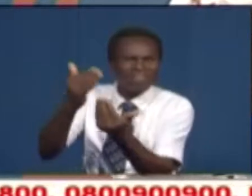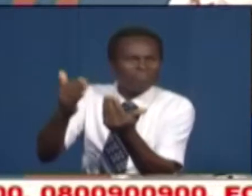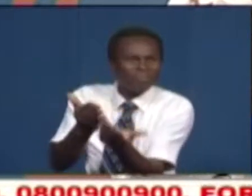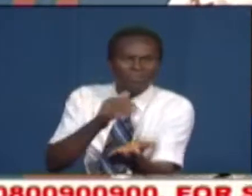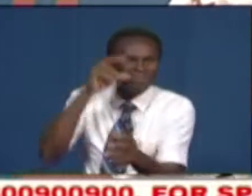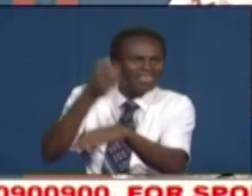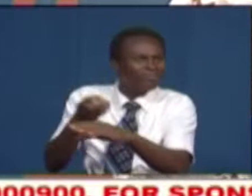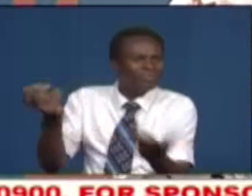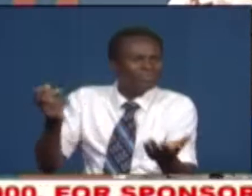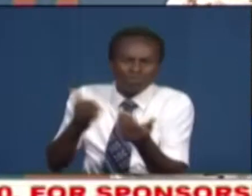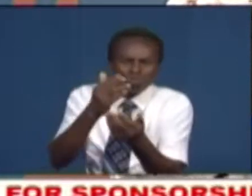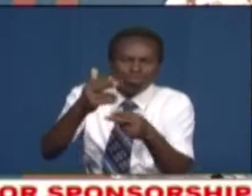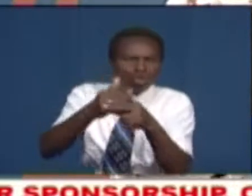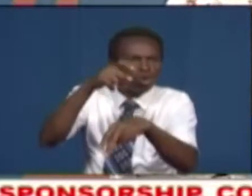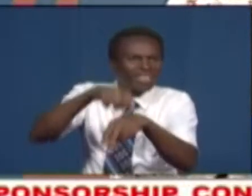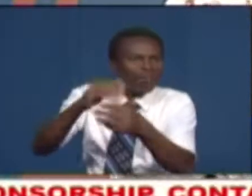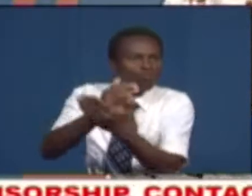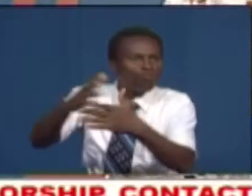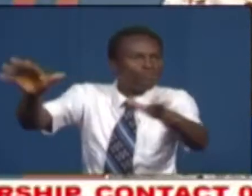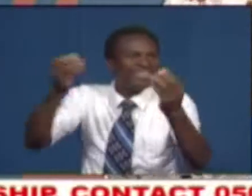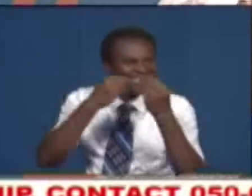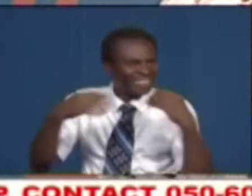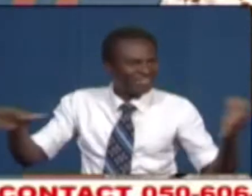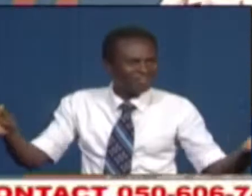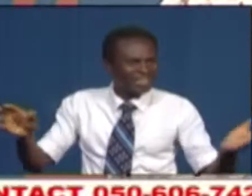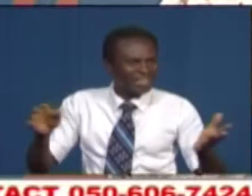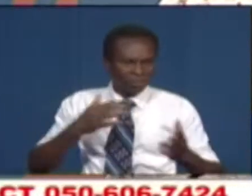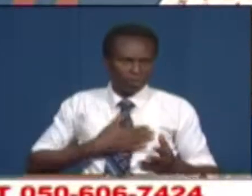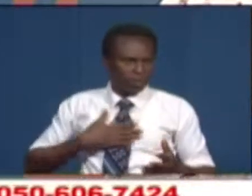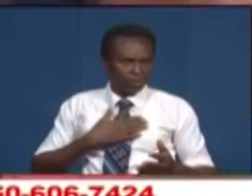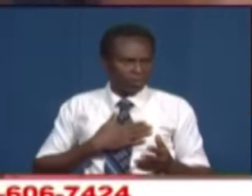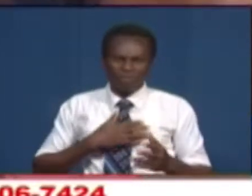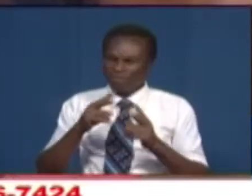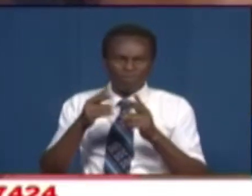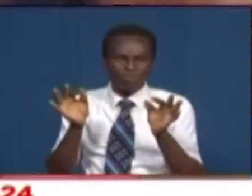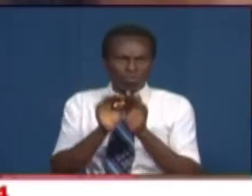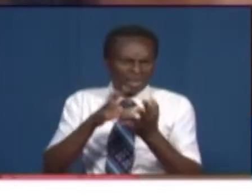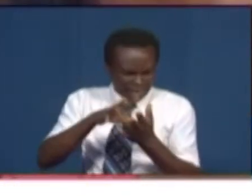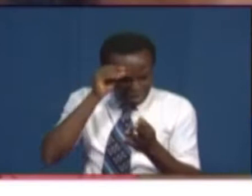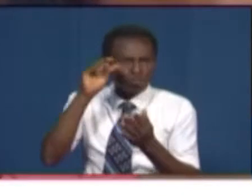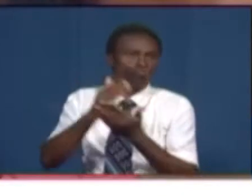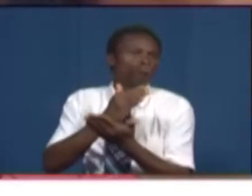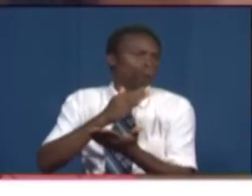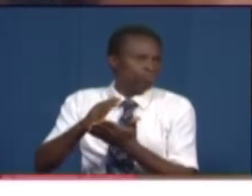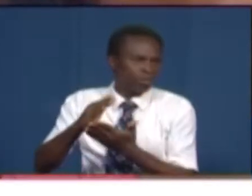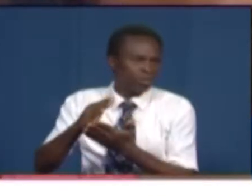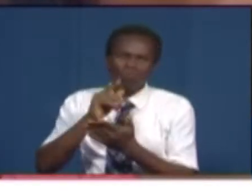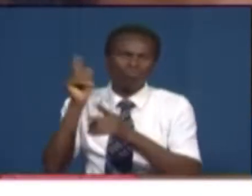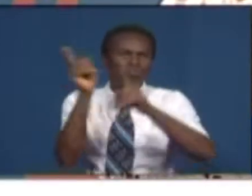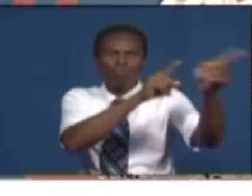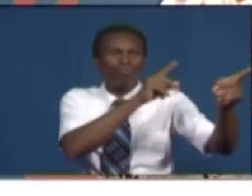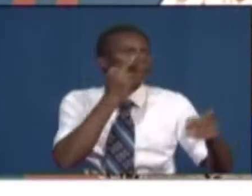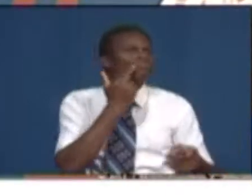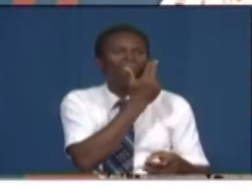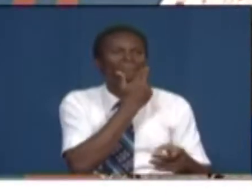you know, saute some of these vegetables to eat. Learn it, and then learn how to cook. You see, and stop going to the roadside to